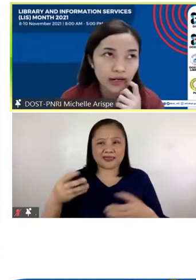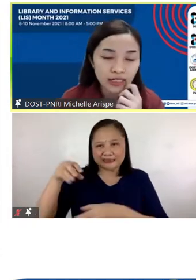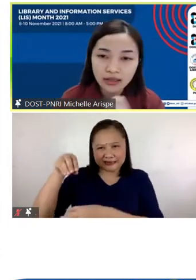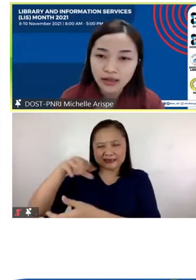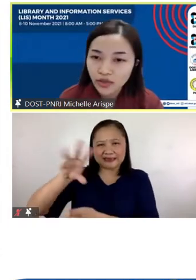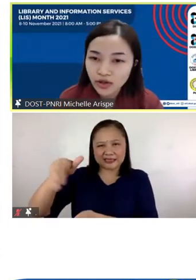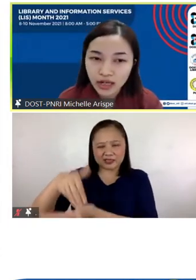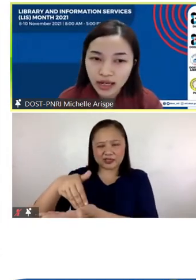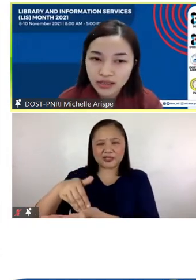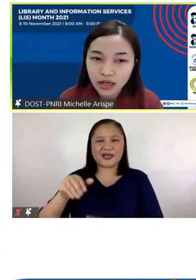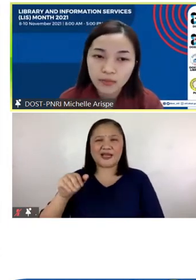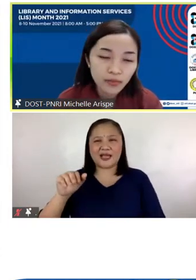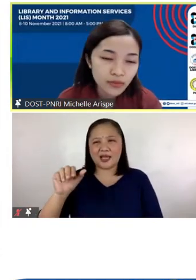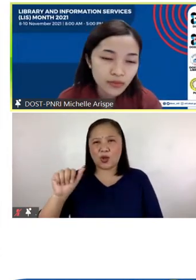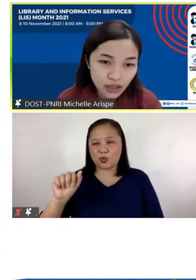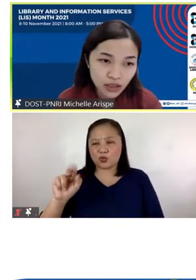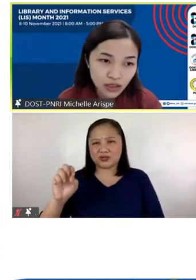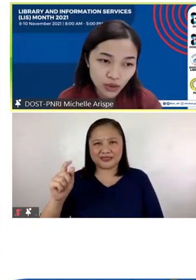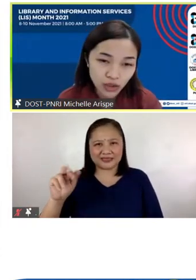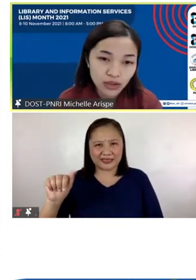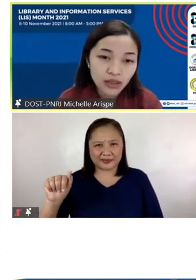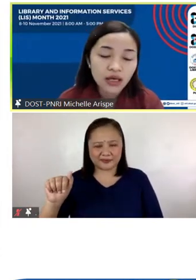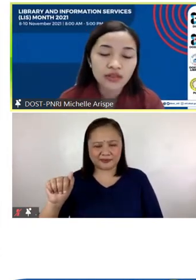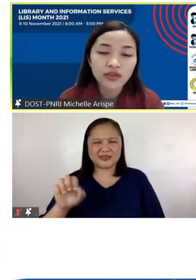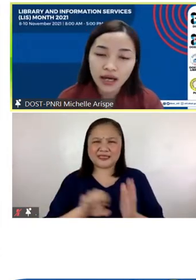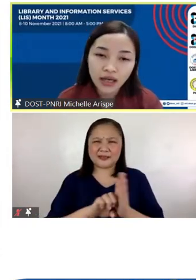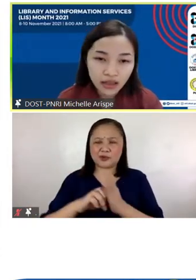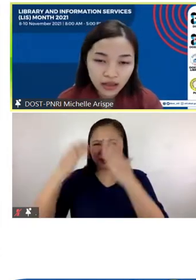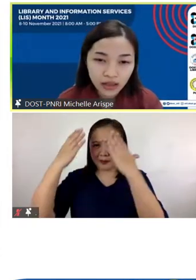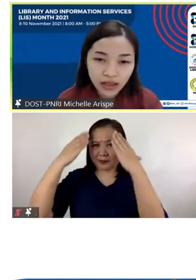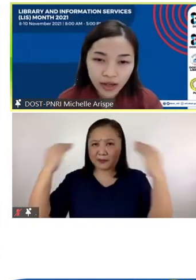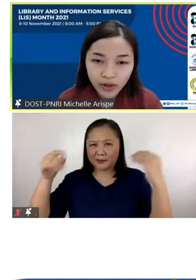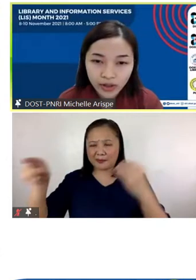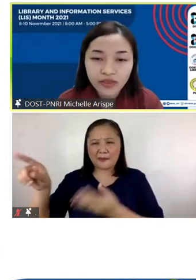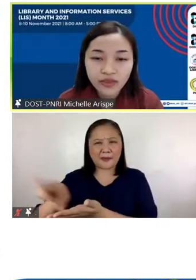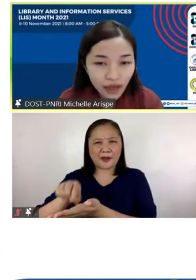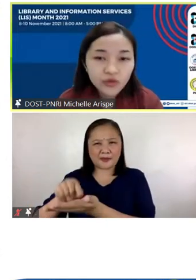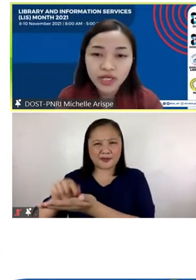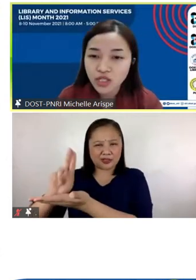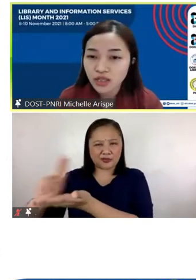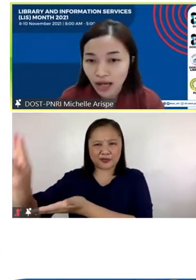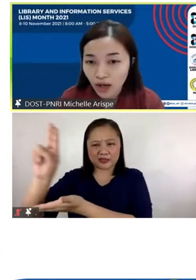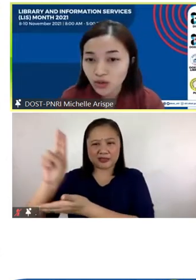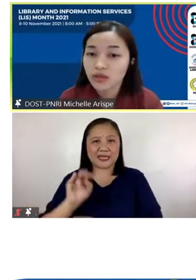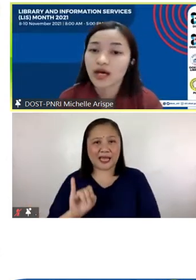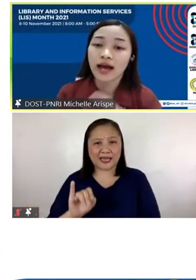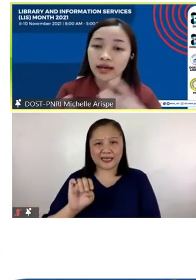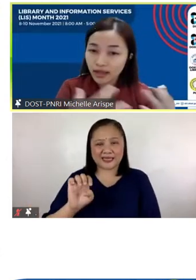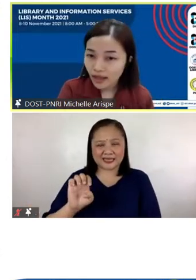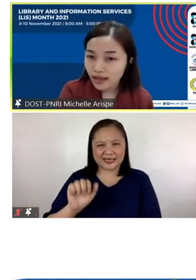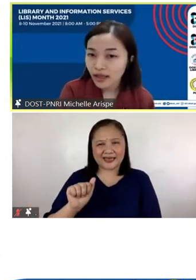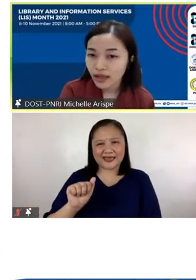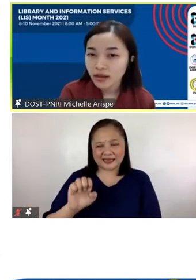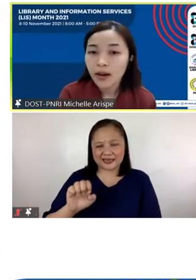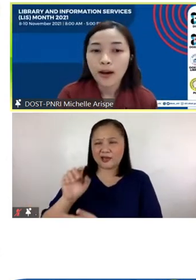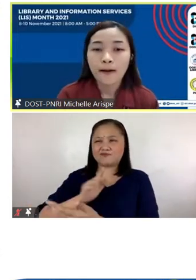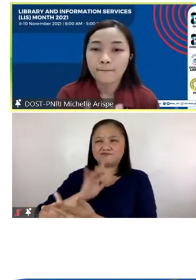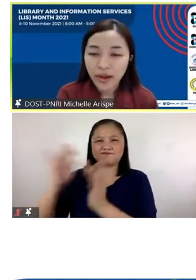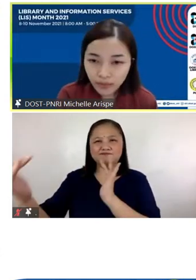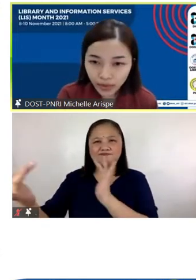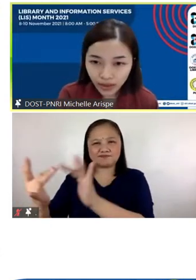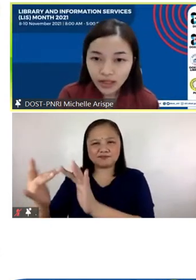kunwari, nasa Netherlands ang publishing institution, the IAEA library then reaches out to the